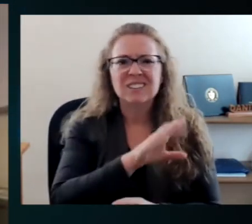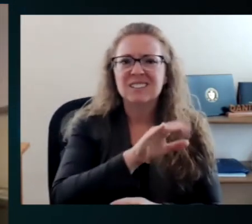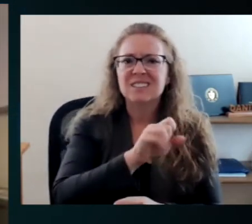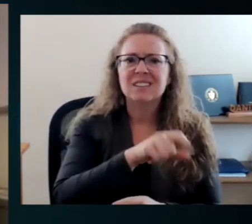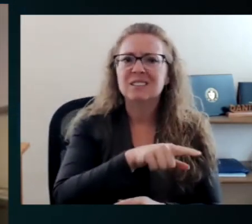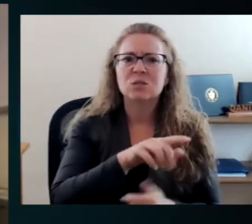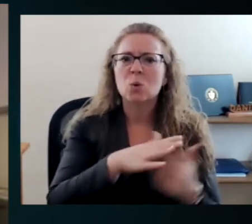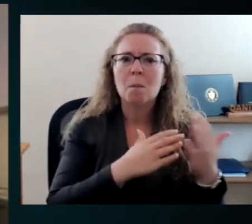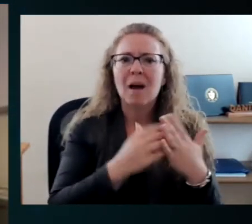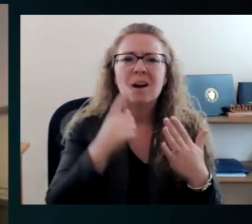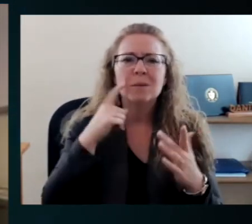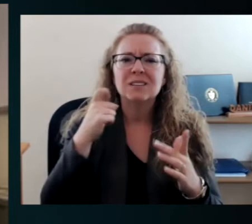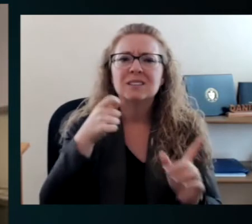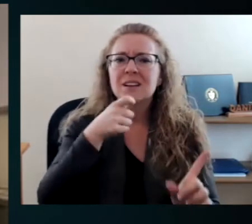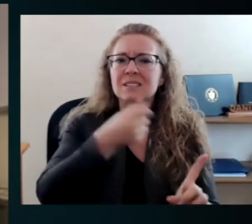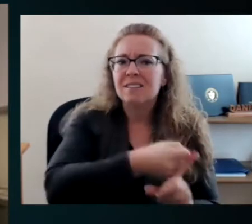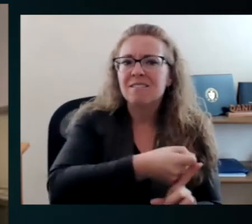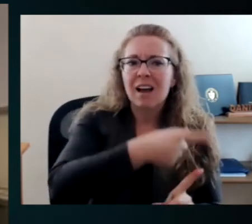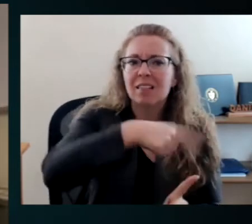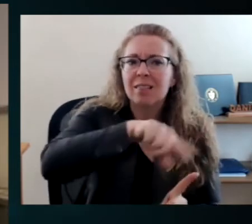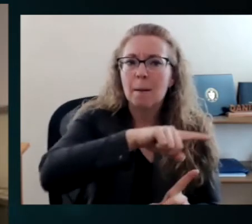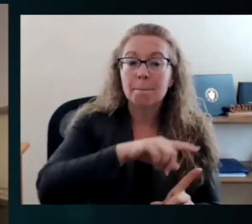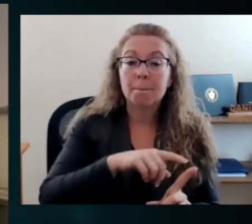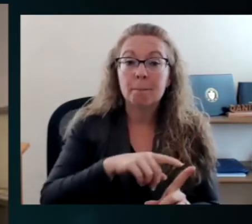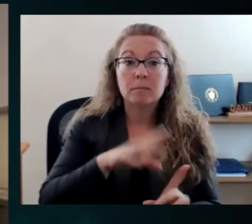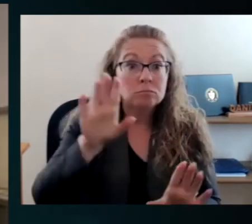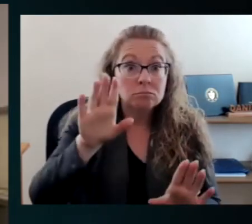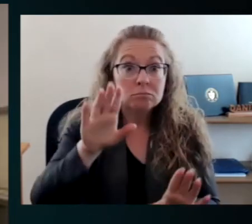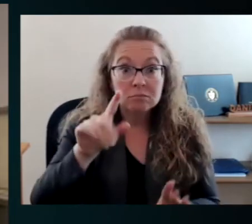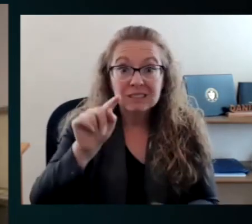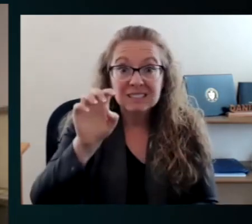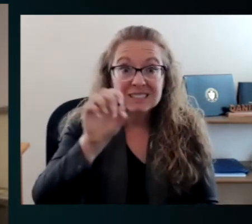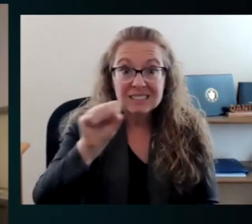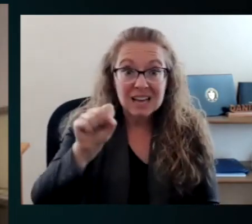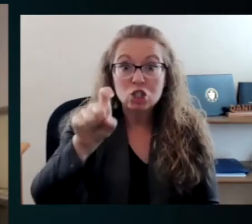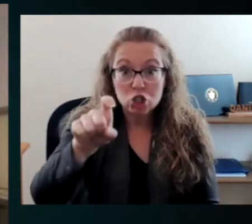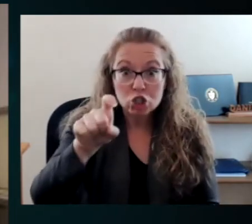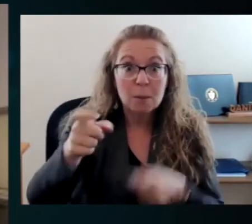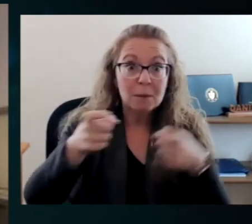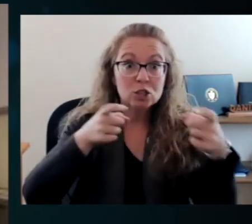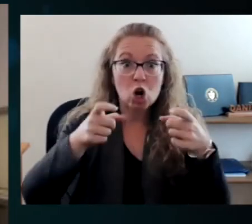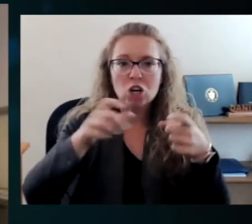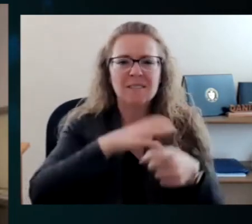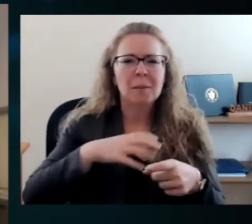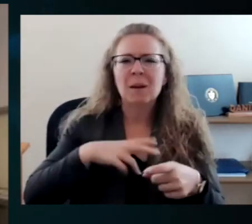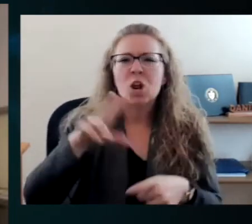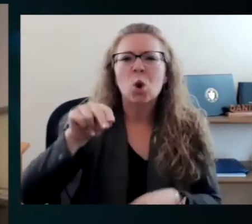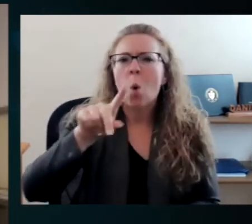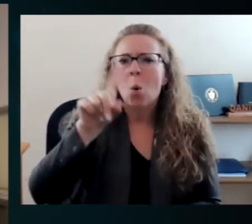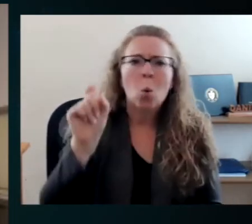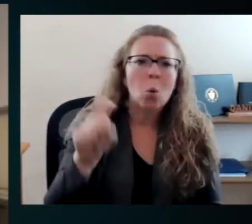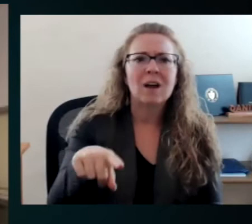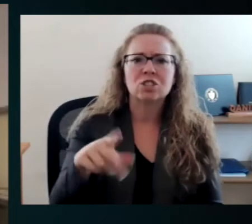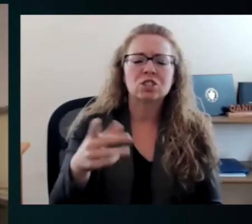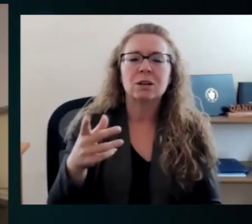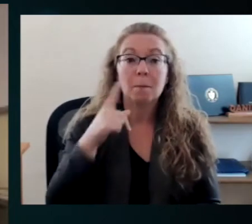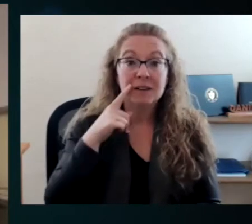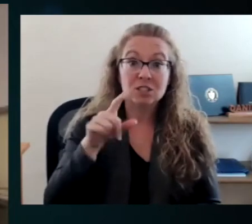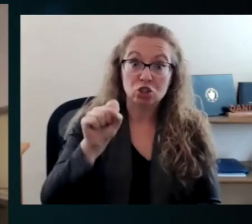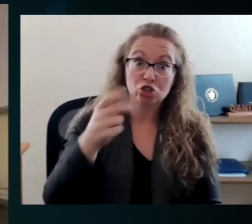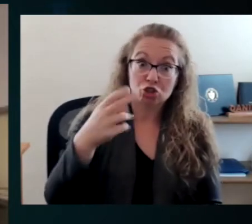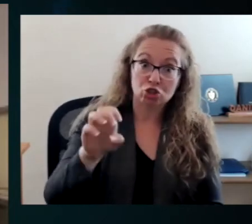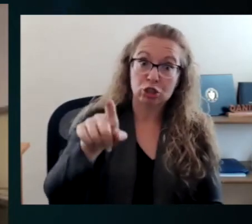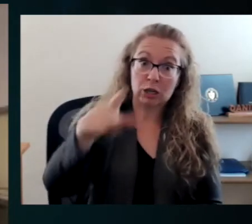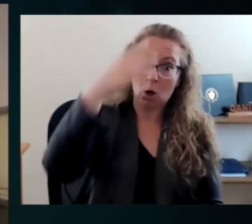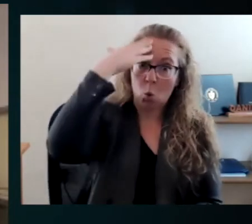doesn't affect them. The fact is, Tess should have been in charge of that committee with no question whatsoever, because she actually knows what she's talking about.